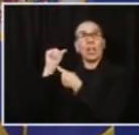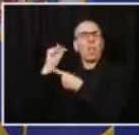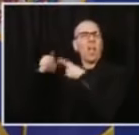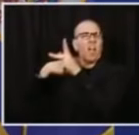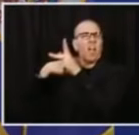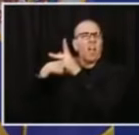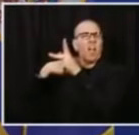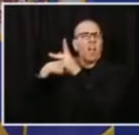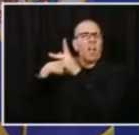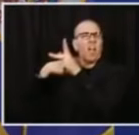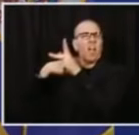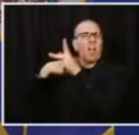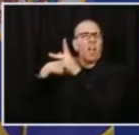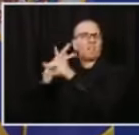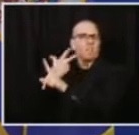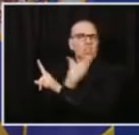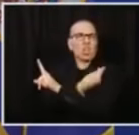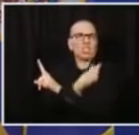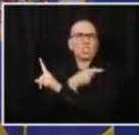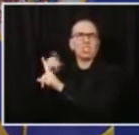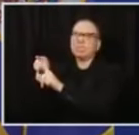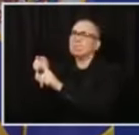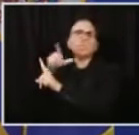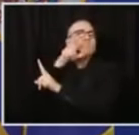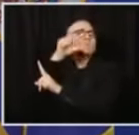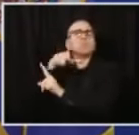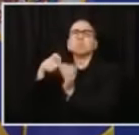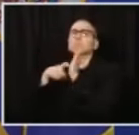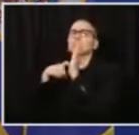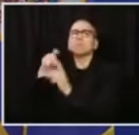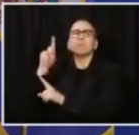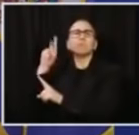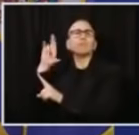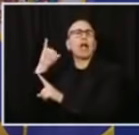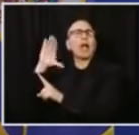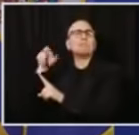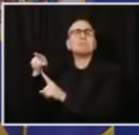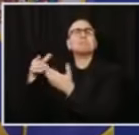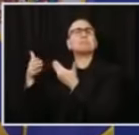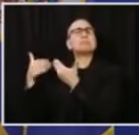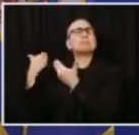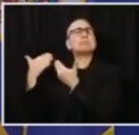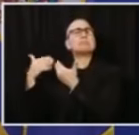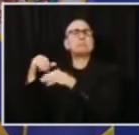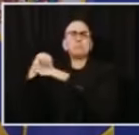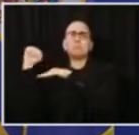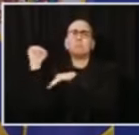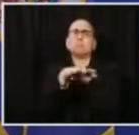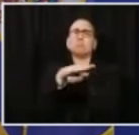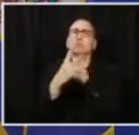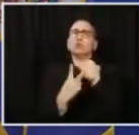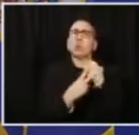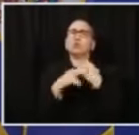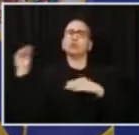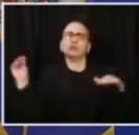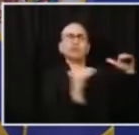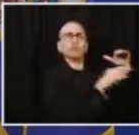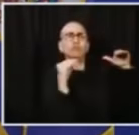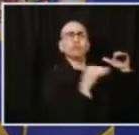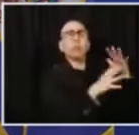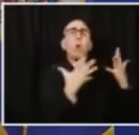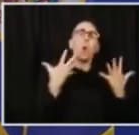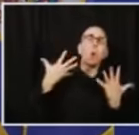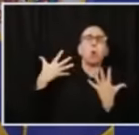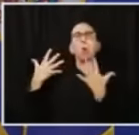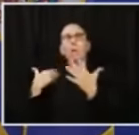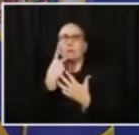it's easier to move and store. Those considerations are taken in. That's the type of details that we're